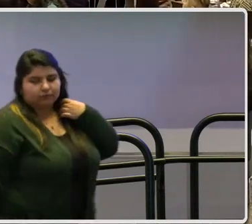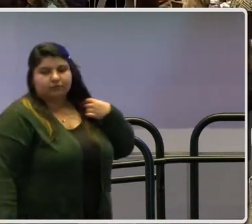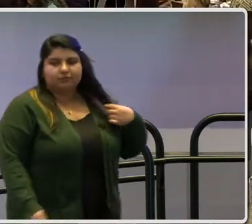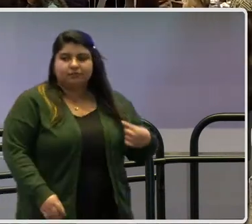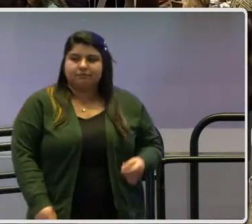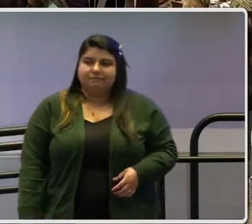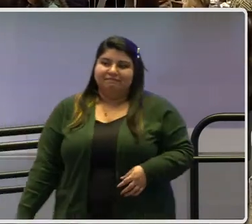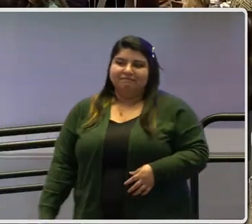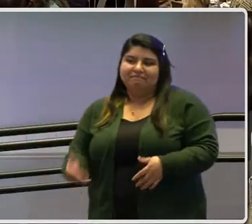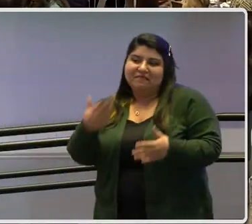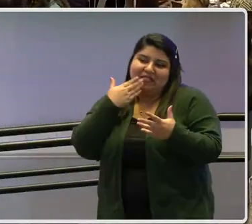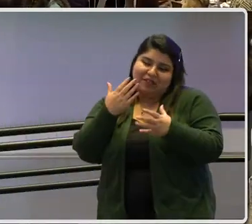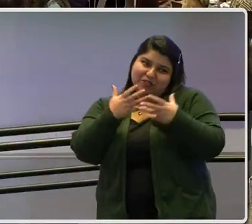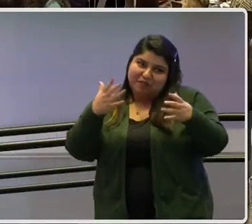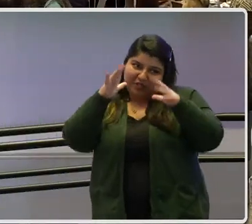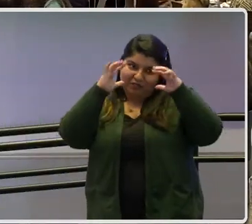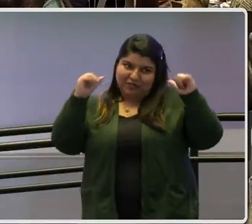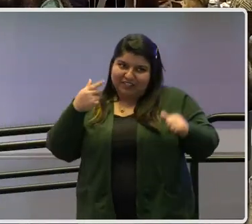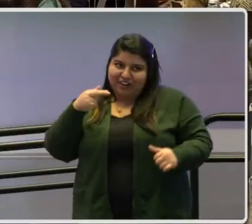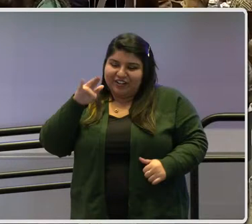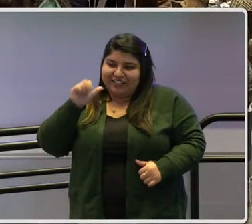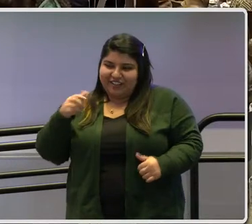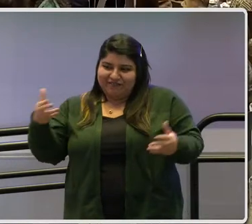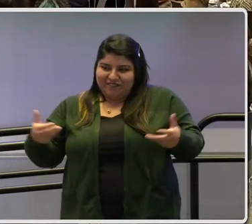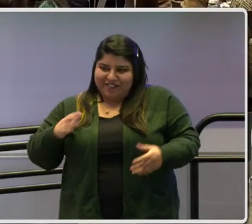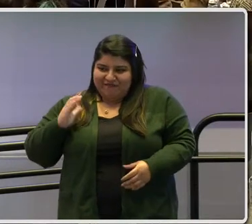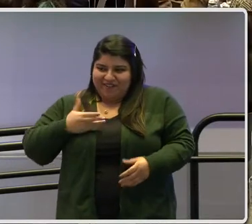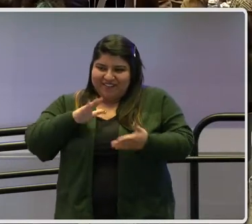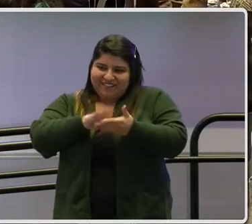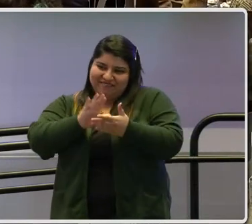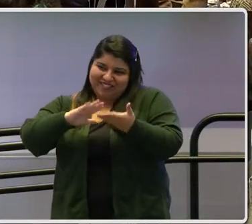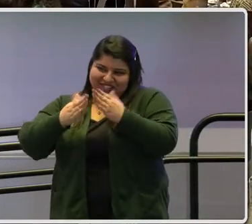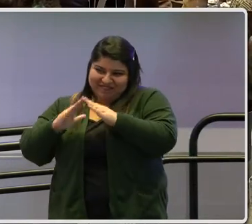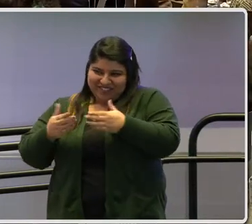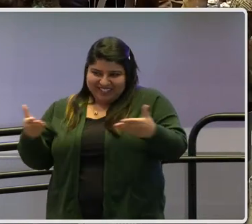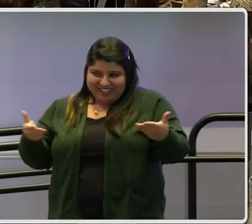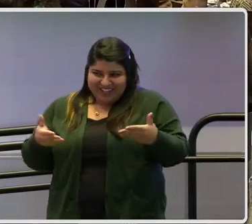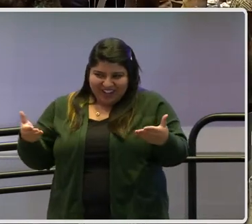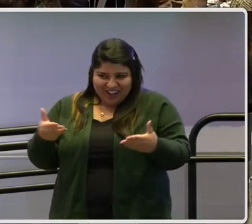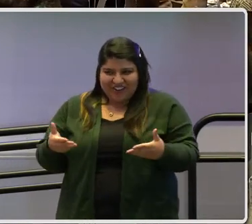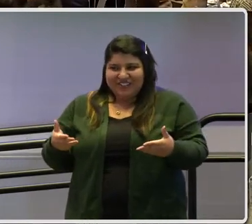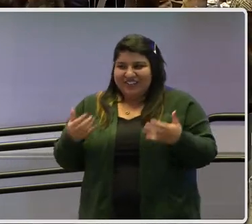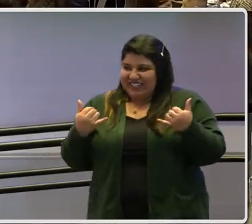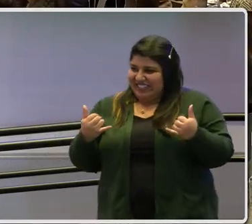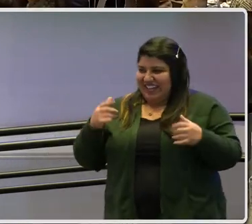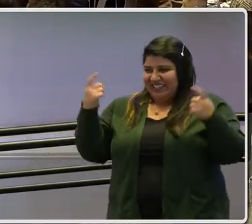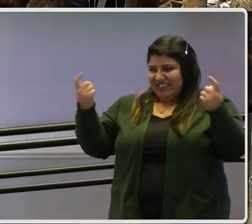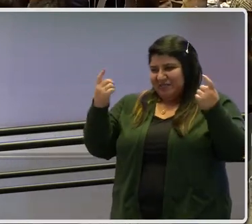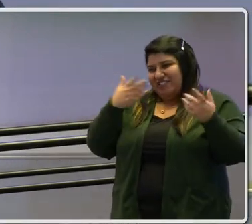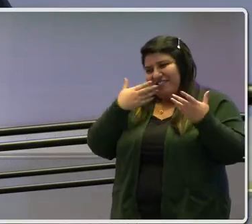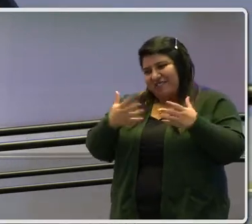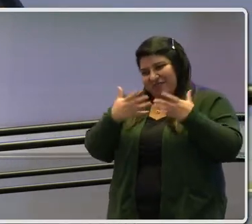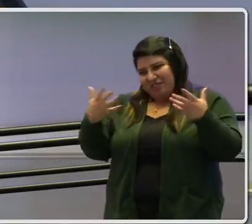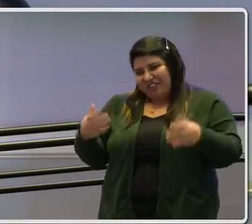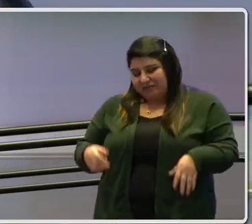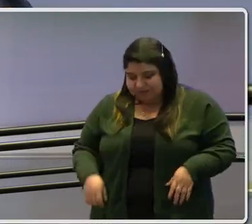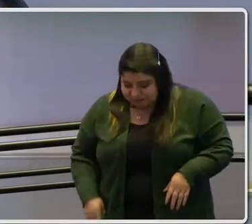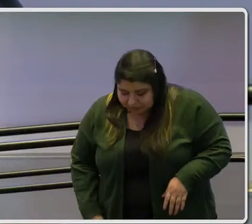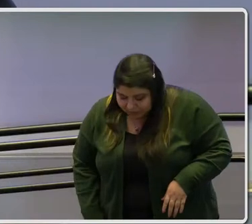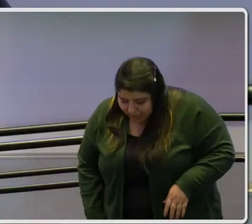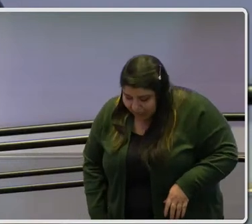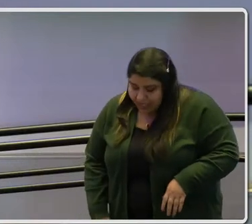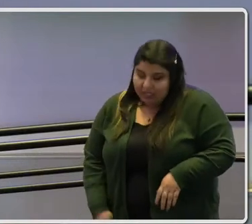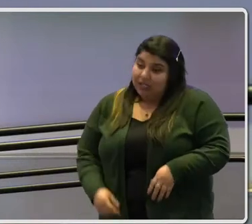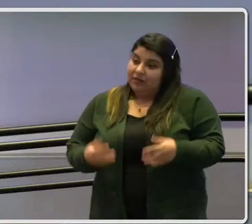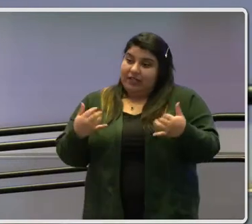Thank you so much, President Garcia, for welcoming our campus community to today's celebration. At this time, I would also like